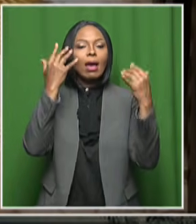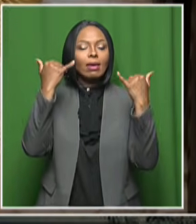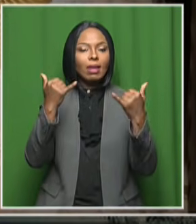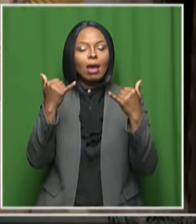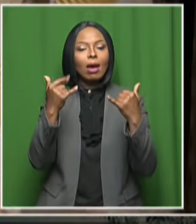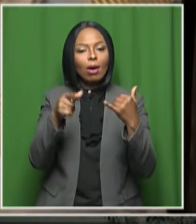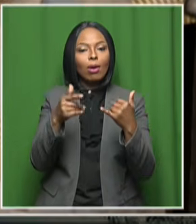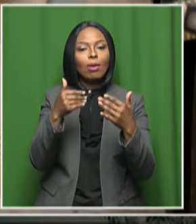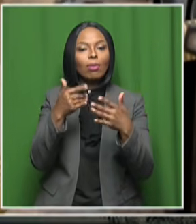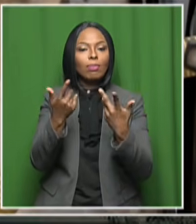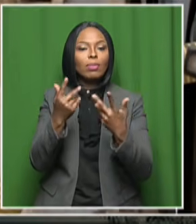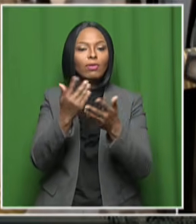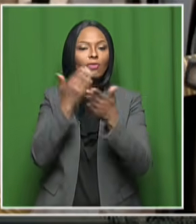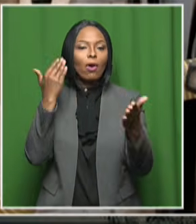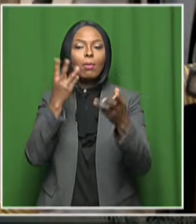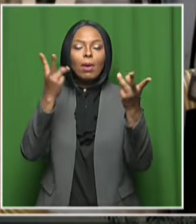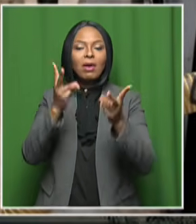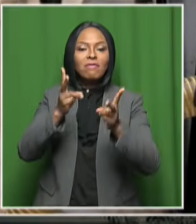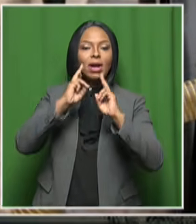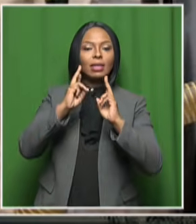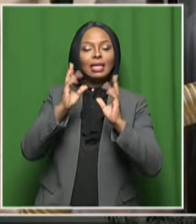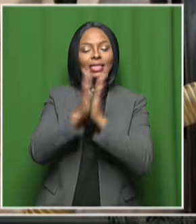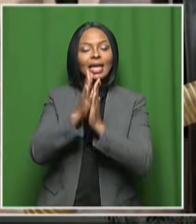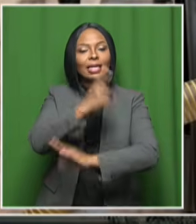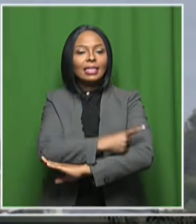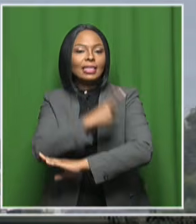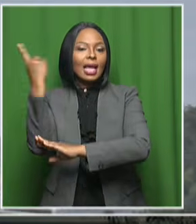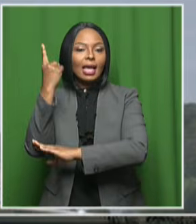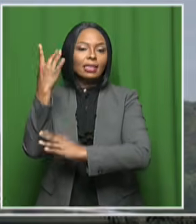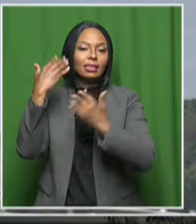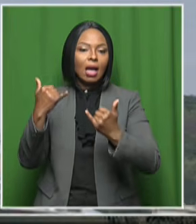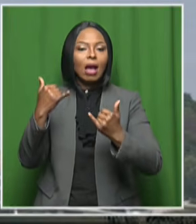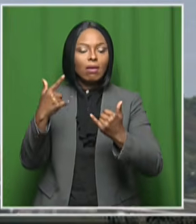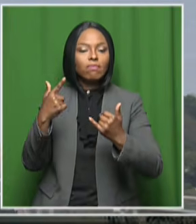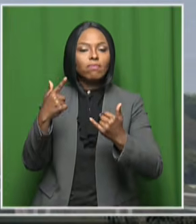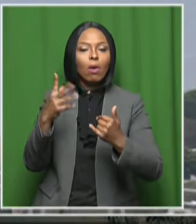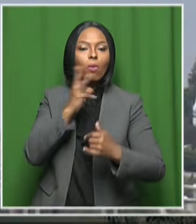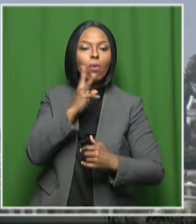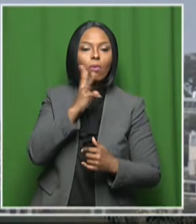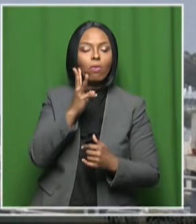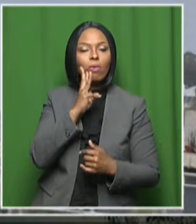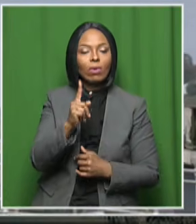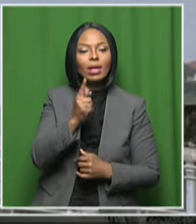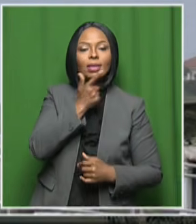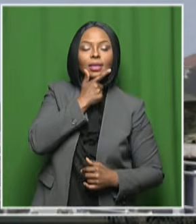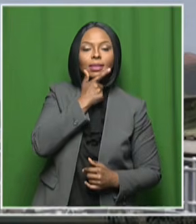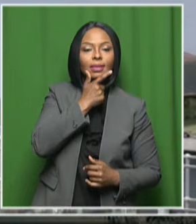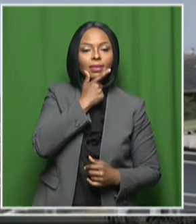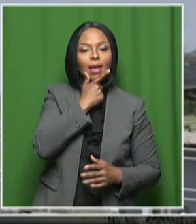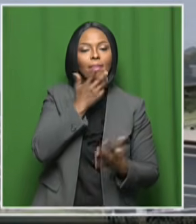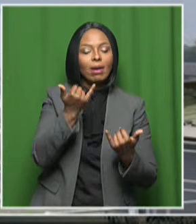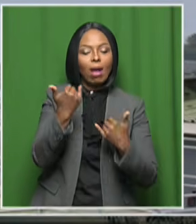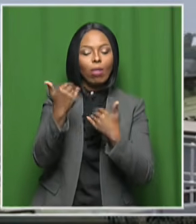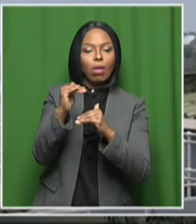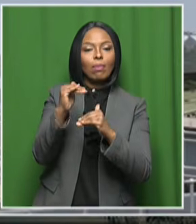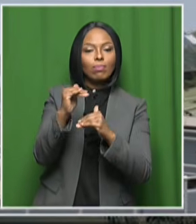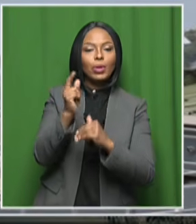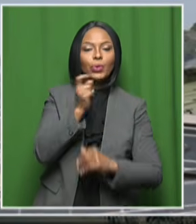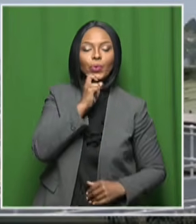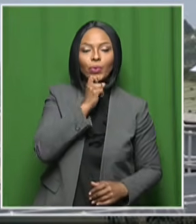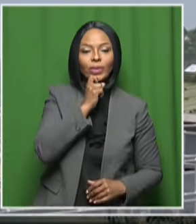influx of visitors over a 10-day period in December, and then now specifically